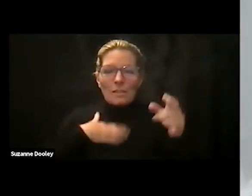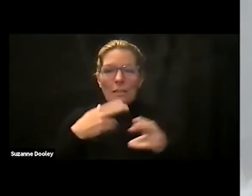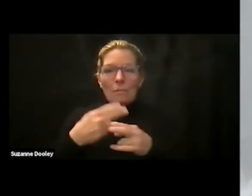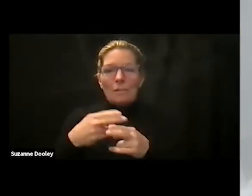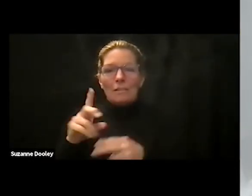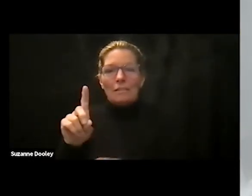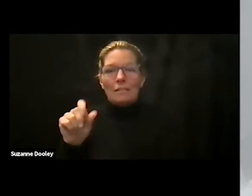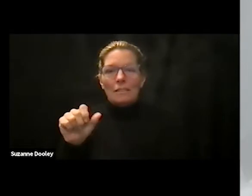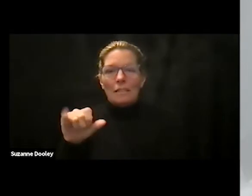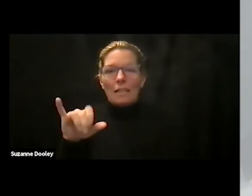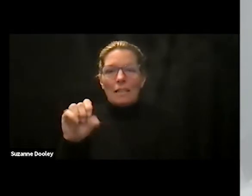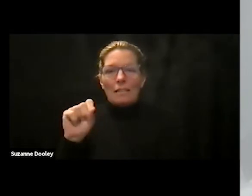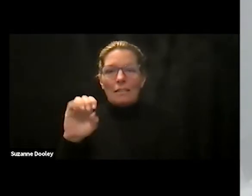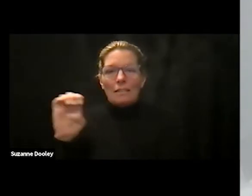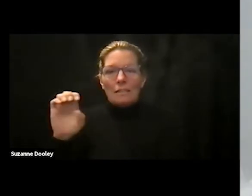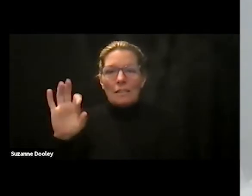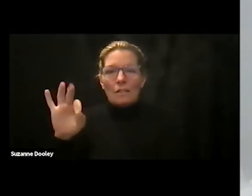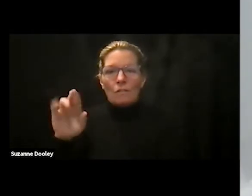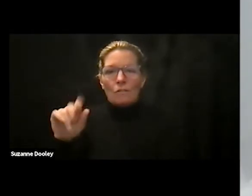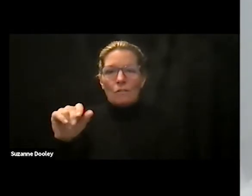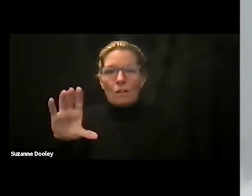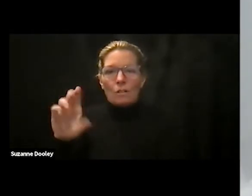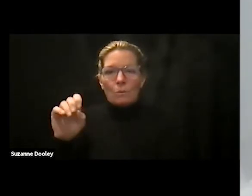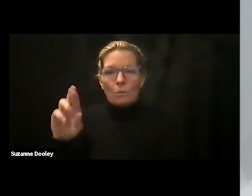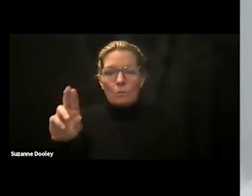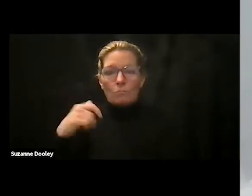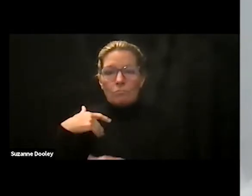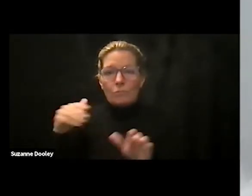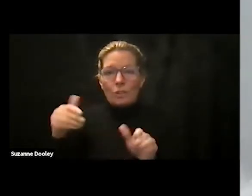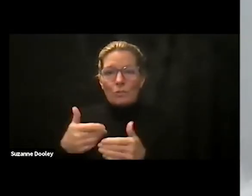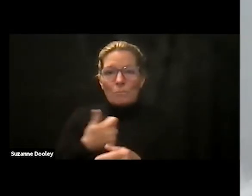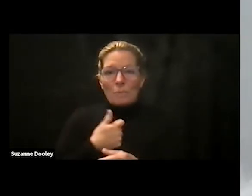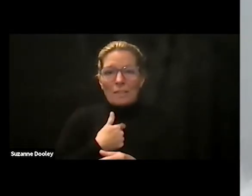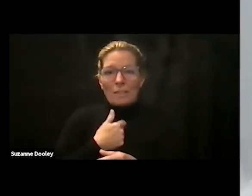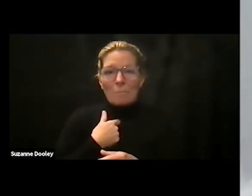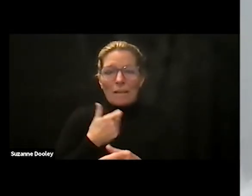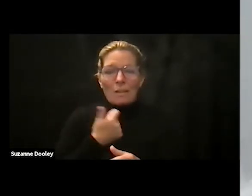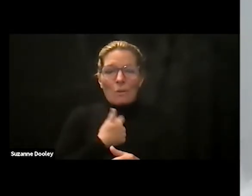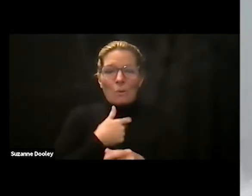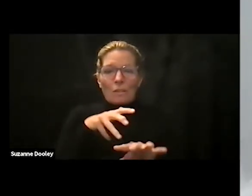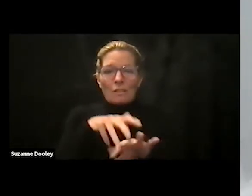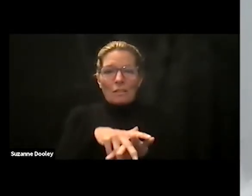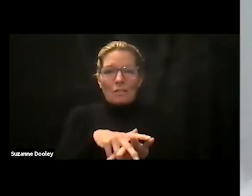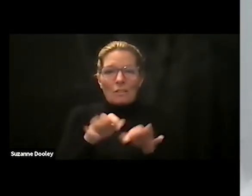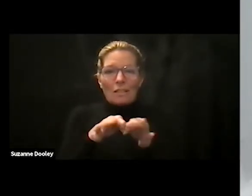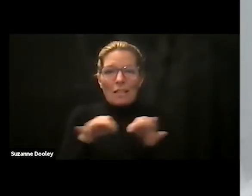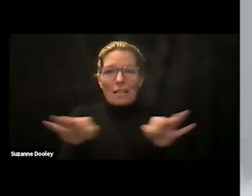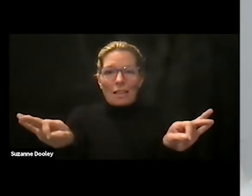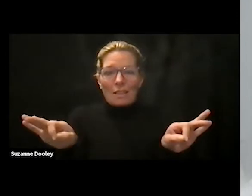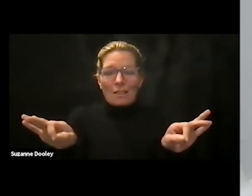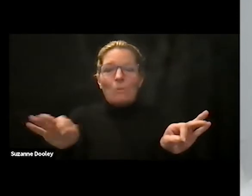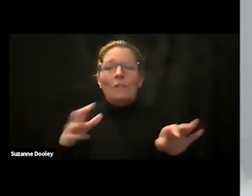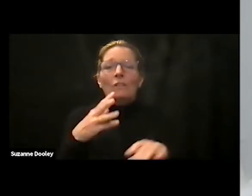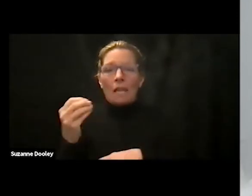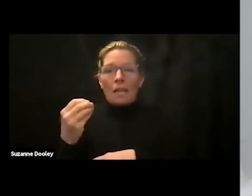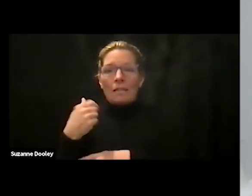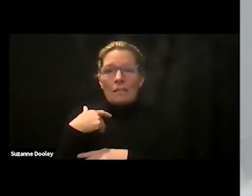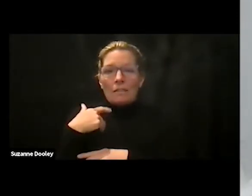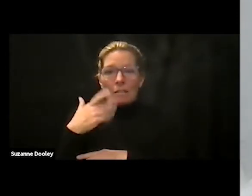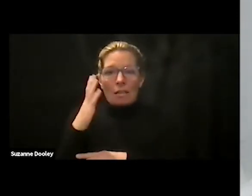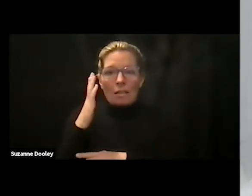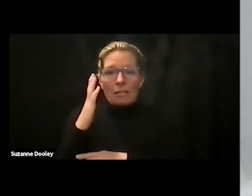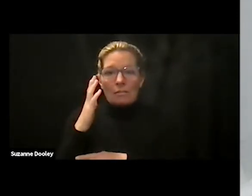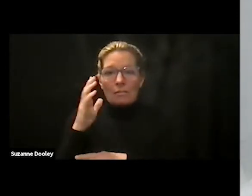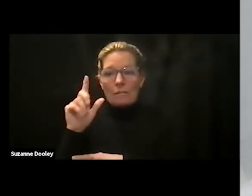Daisee Francour. I just introduced myself in my own Indigenous language, Ongwehoneha. And